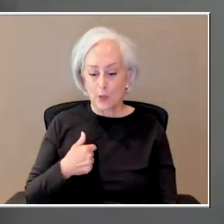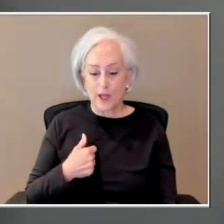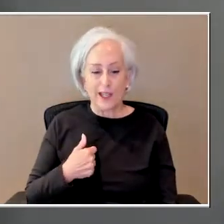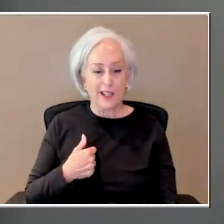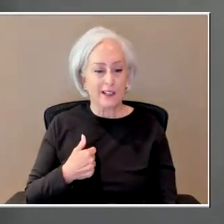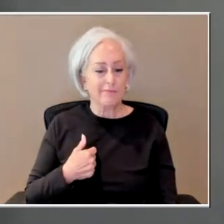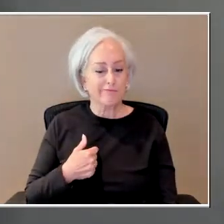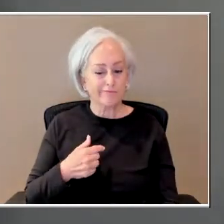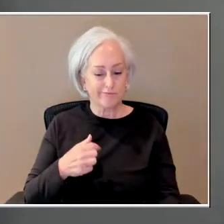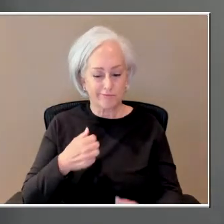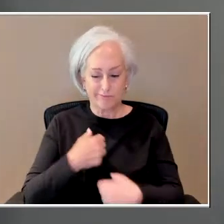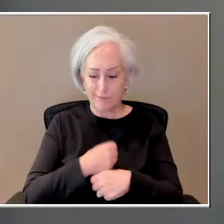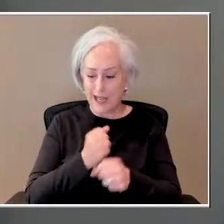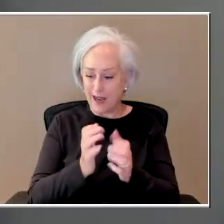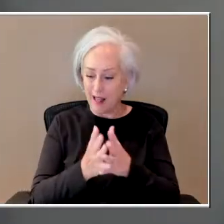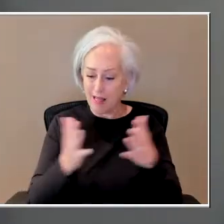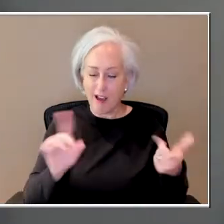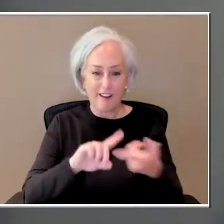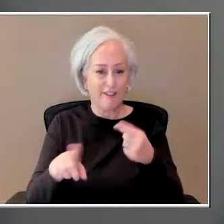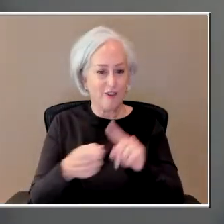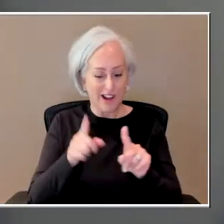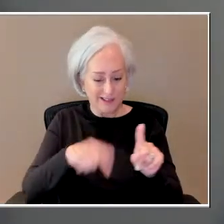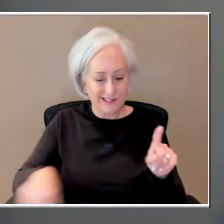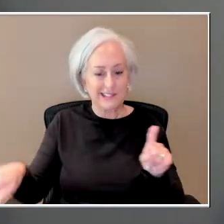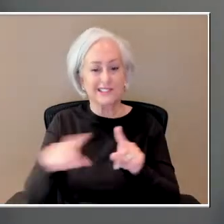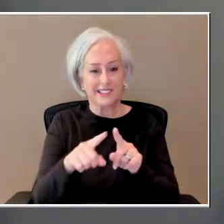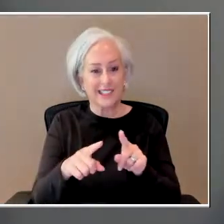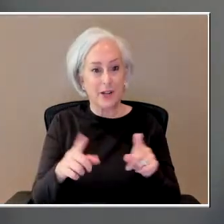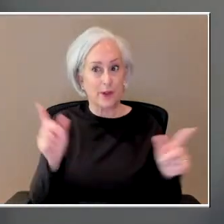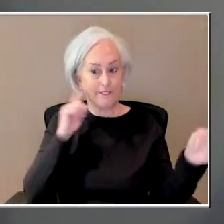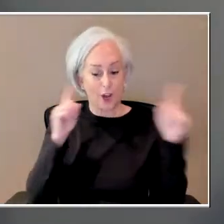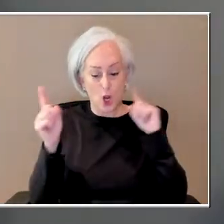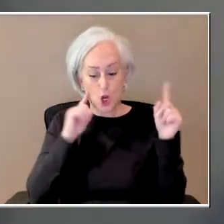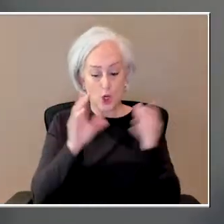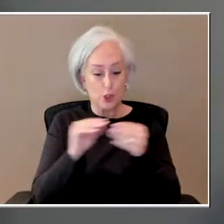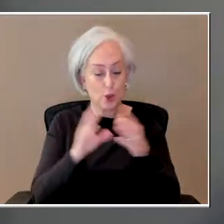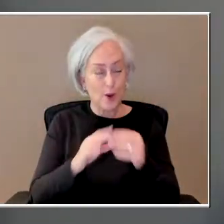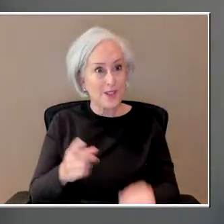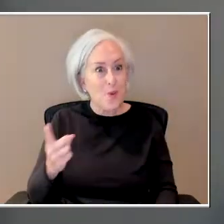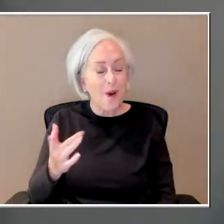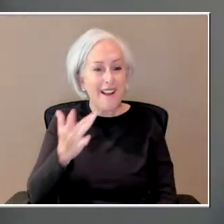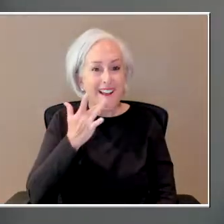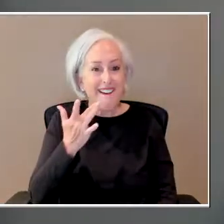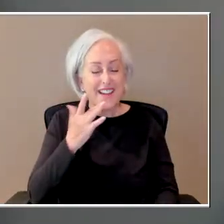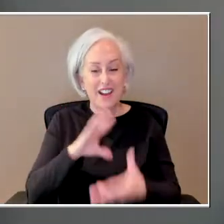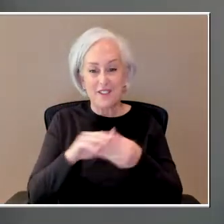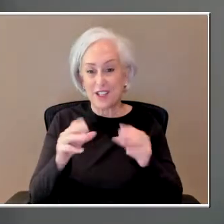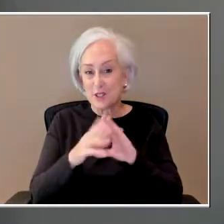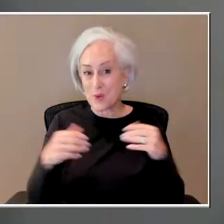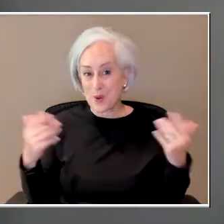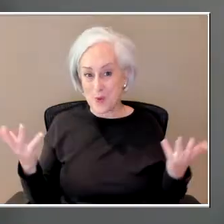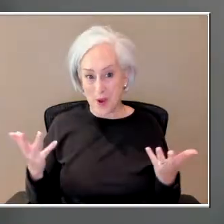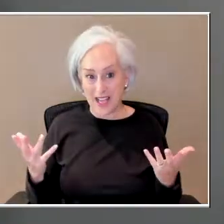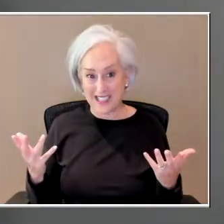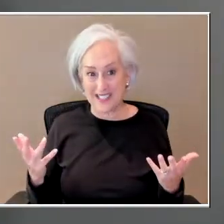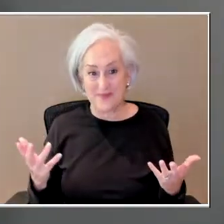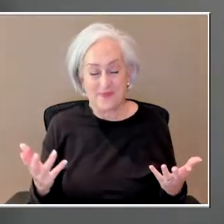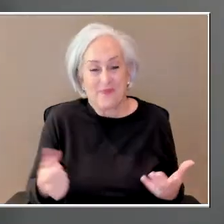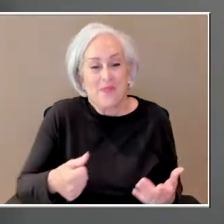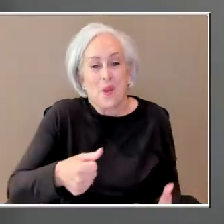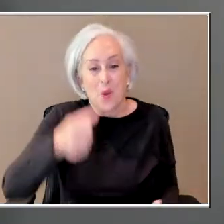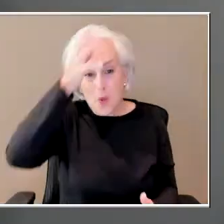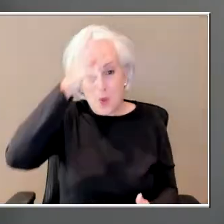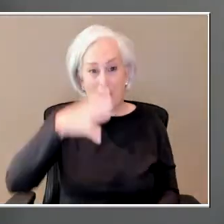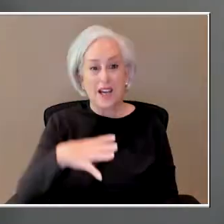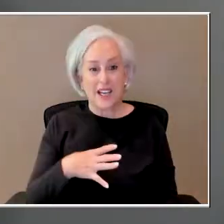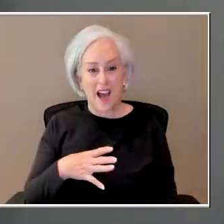of these people, and we've heard stories. One of my favorite stories is a guy who